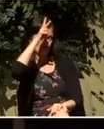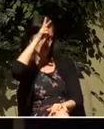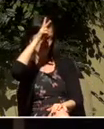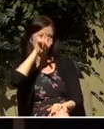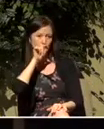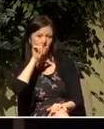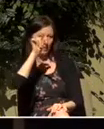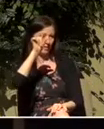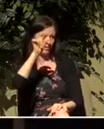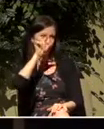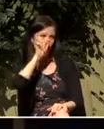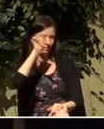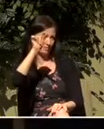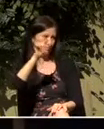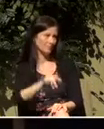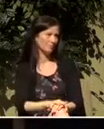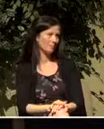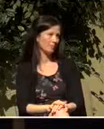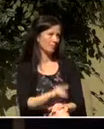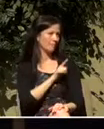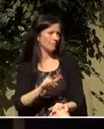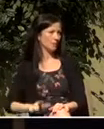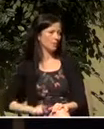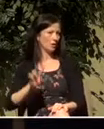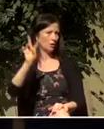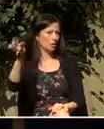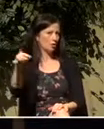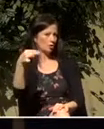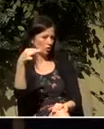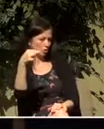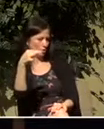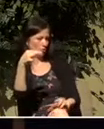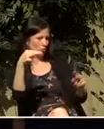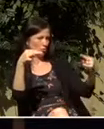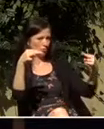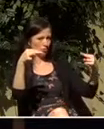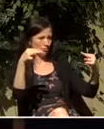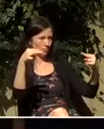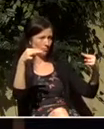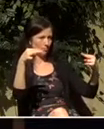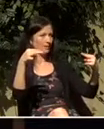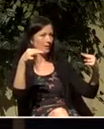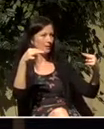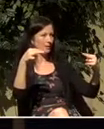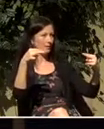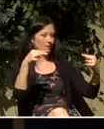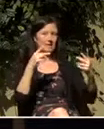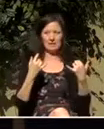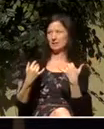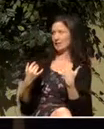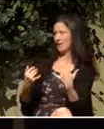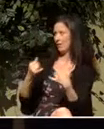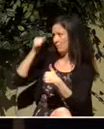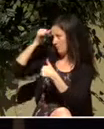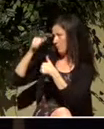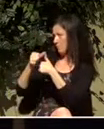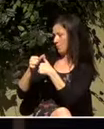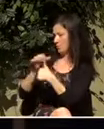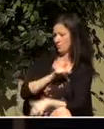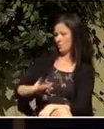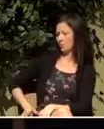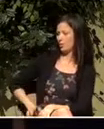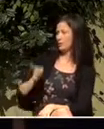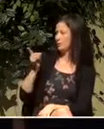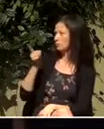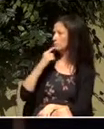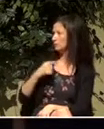The Lord turned and looked straight at Peter. Peter remembered the word that the Lord had